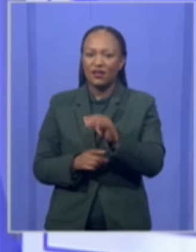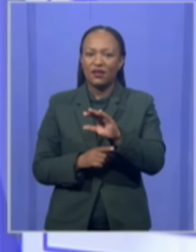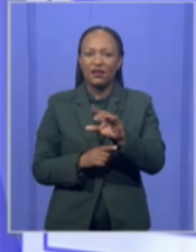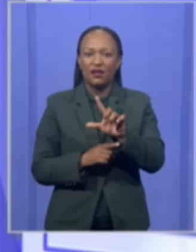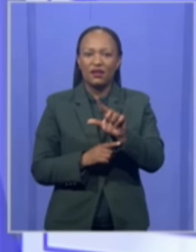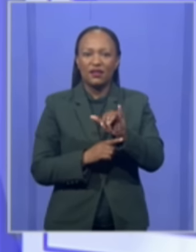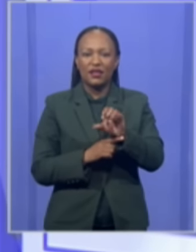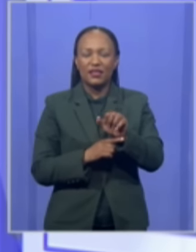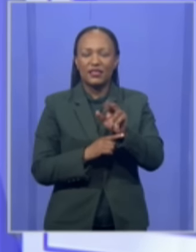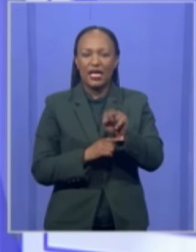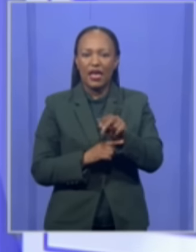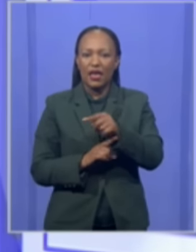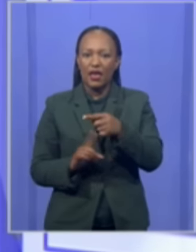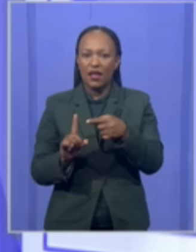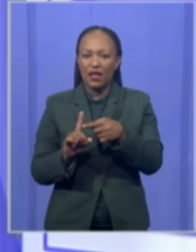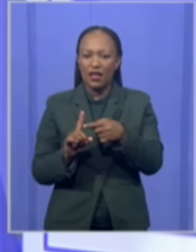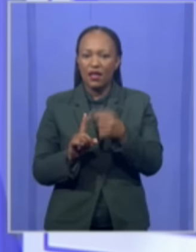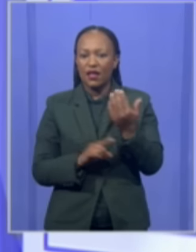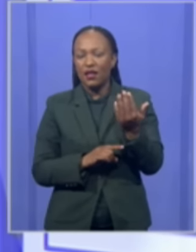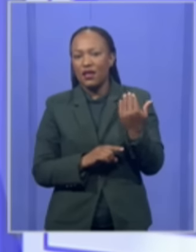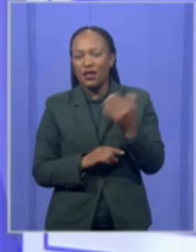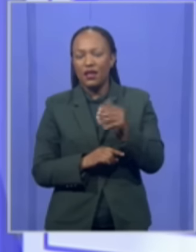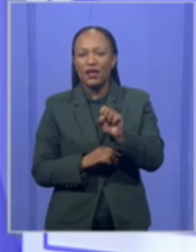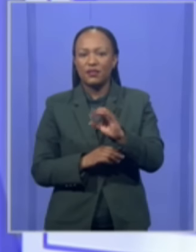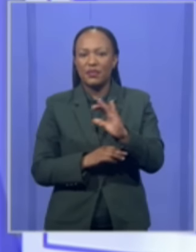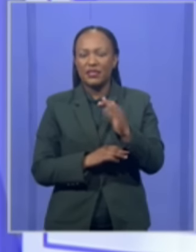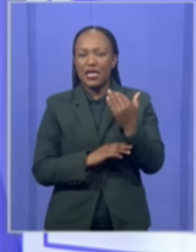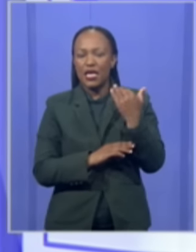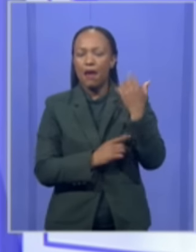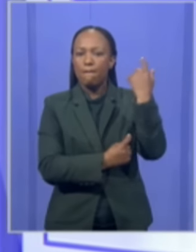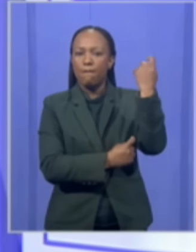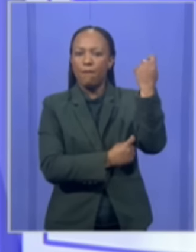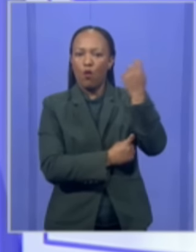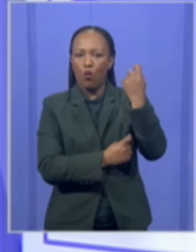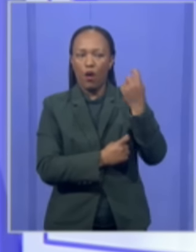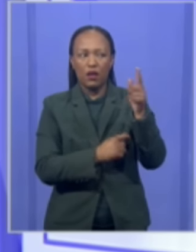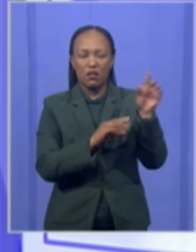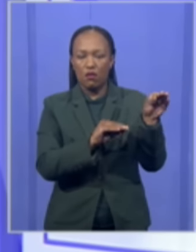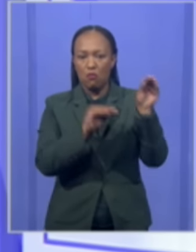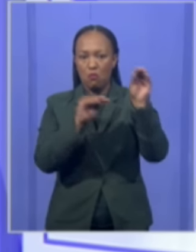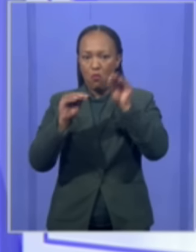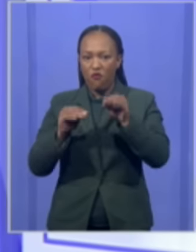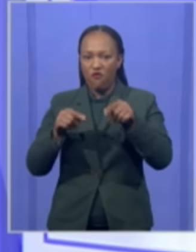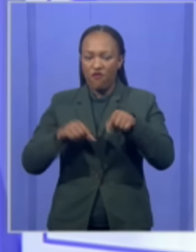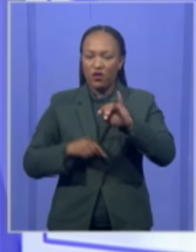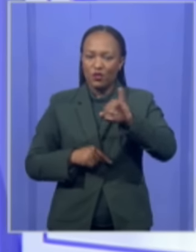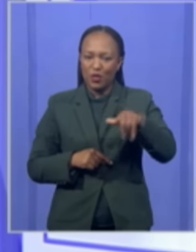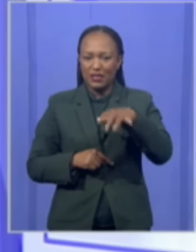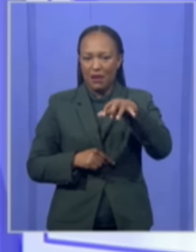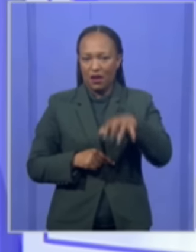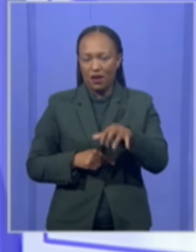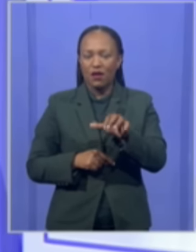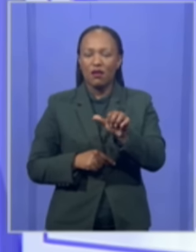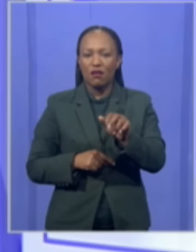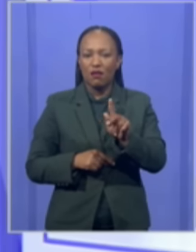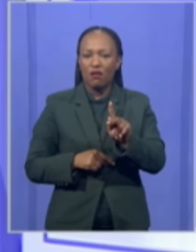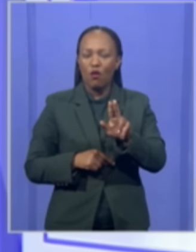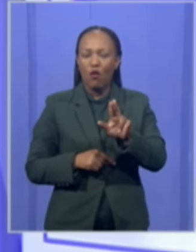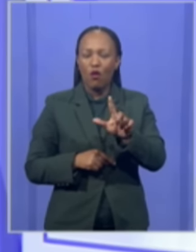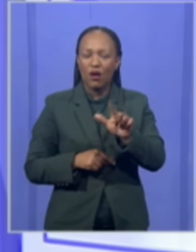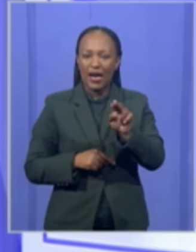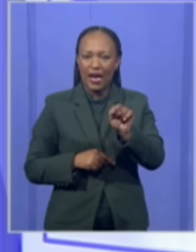ditaba go tloga dikantorong tša ditaba tša SABC Polokwane gomme wa tla ka mono Auckland Park mengwaga e mentši ya go feta gomme ge re lebelela